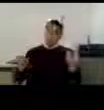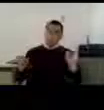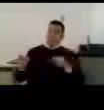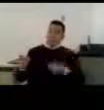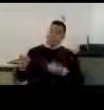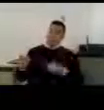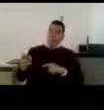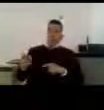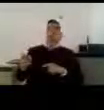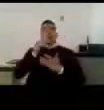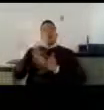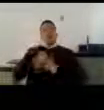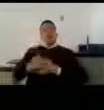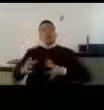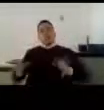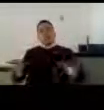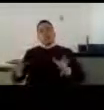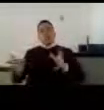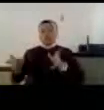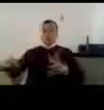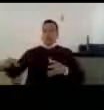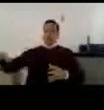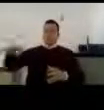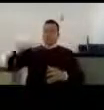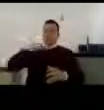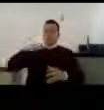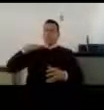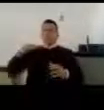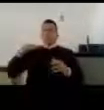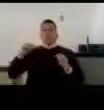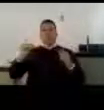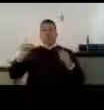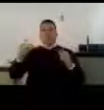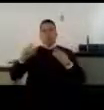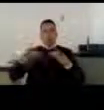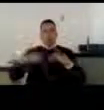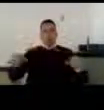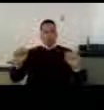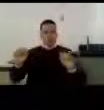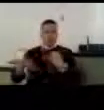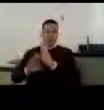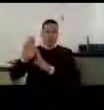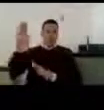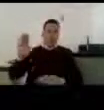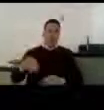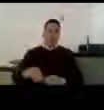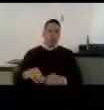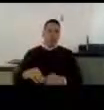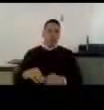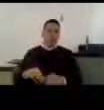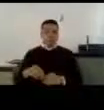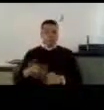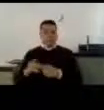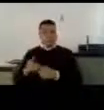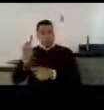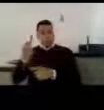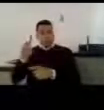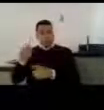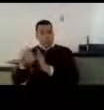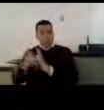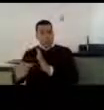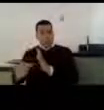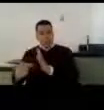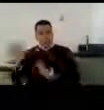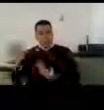therefore promote an environment where everyone can thrive, including the children with